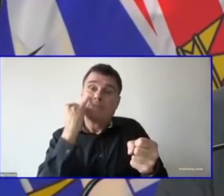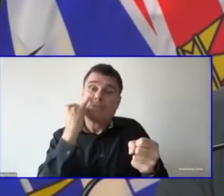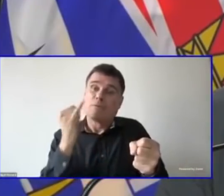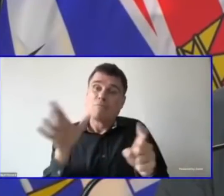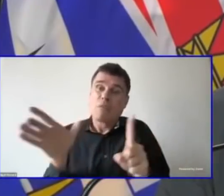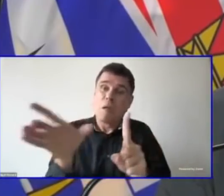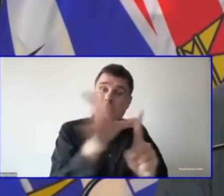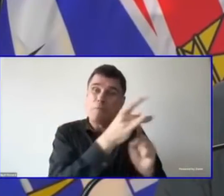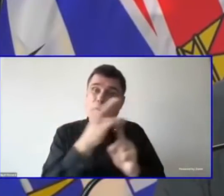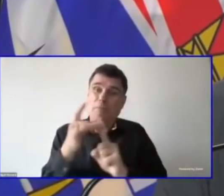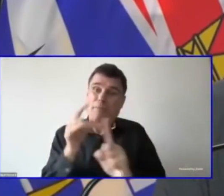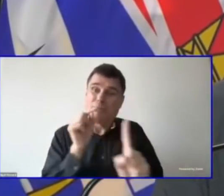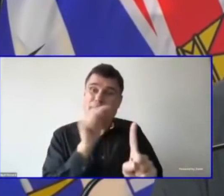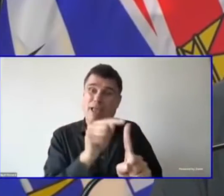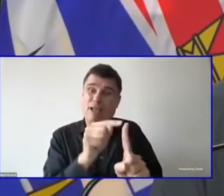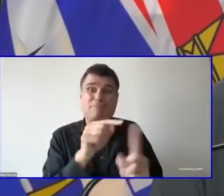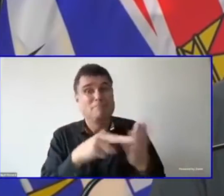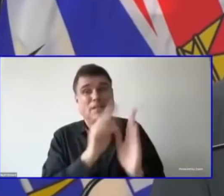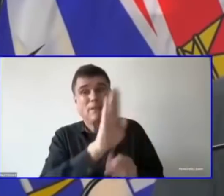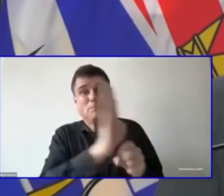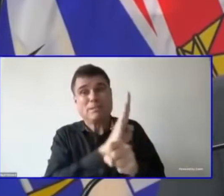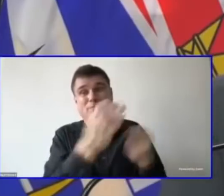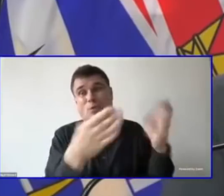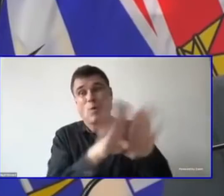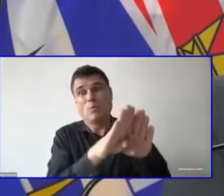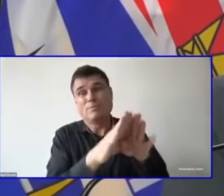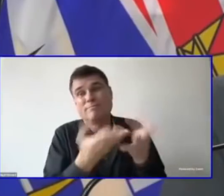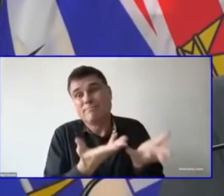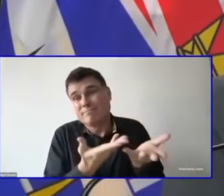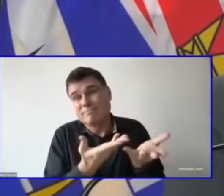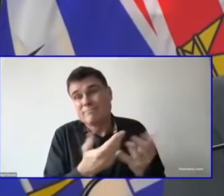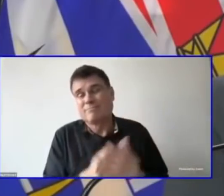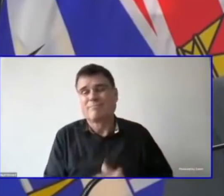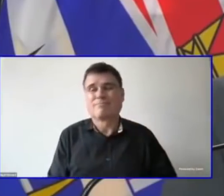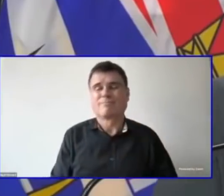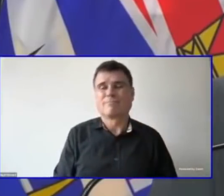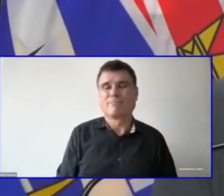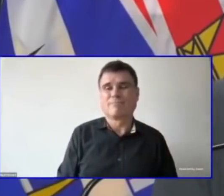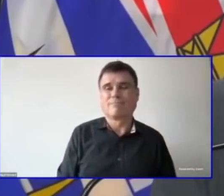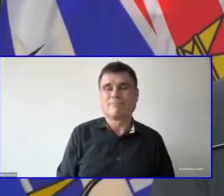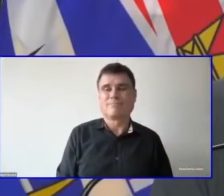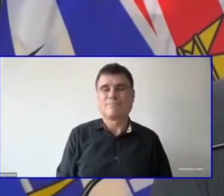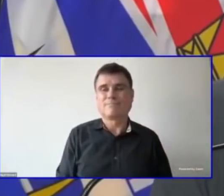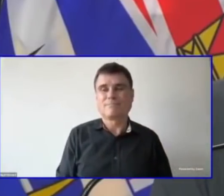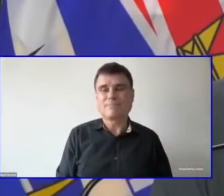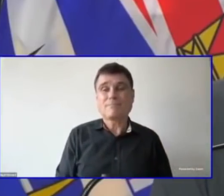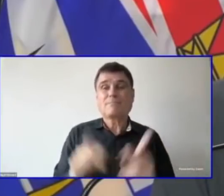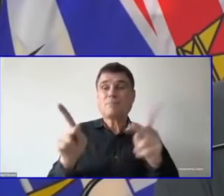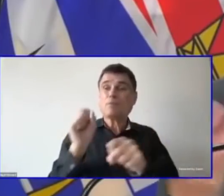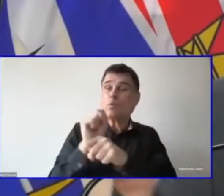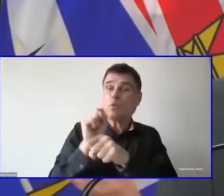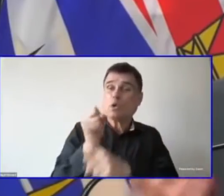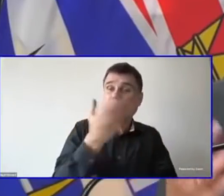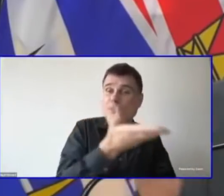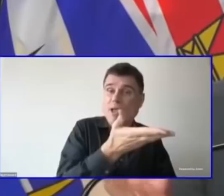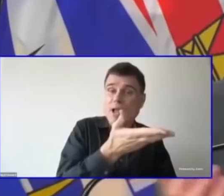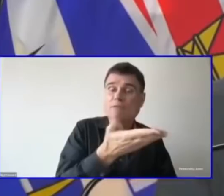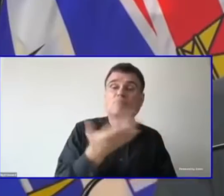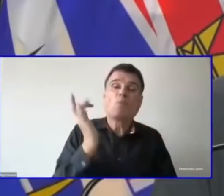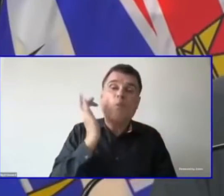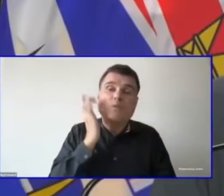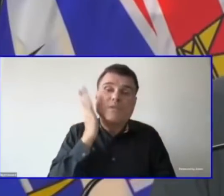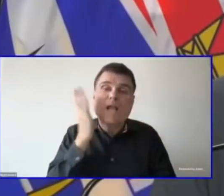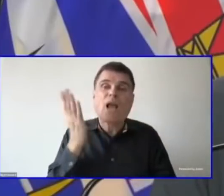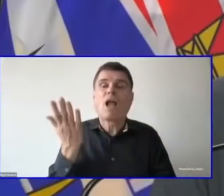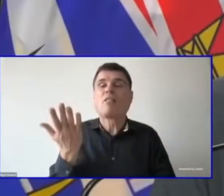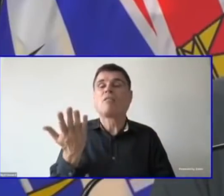hospitality industry, for example, cannot go to stay in the restaurant or go to visit a movie theater